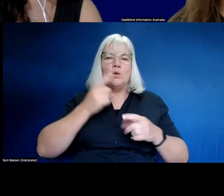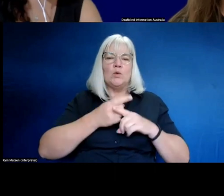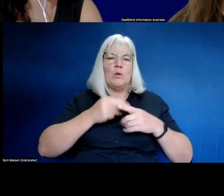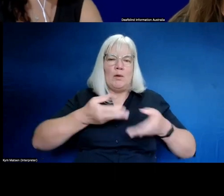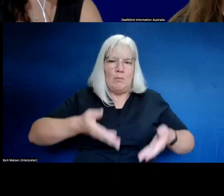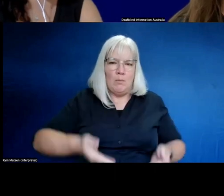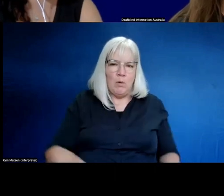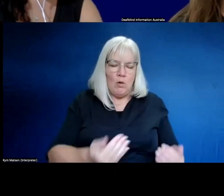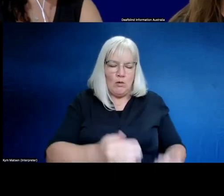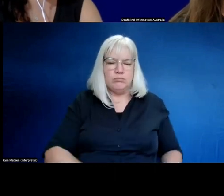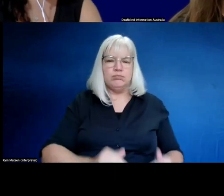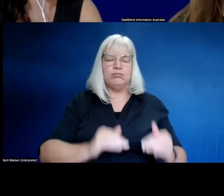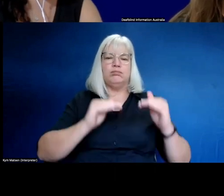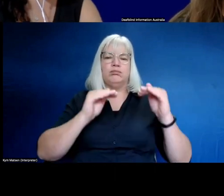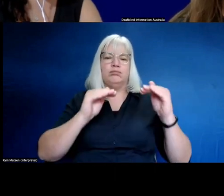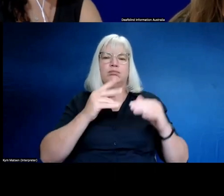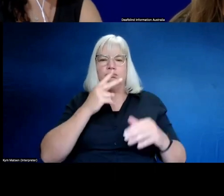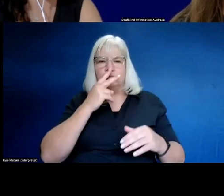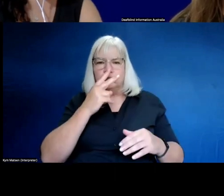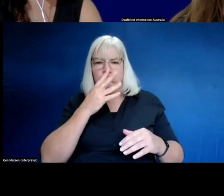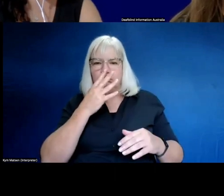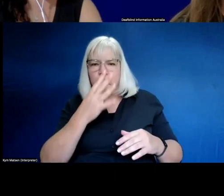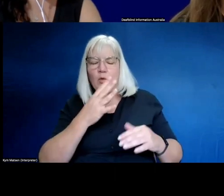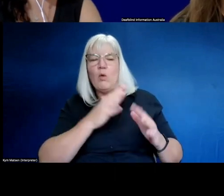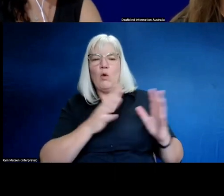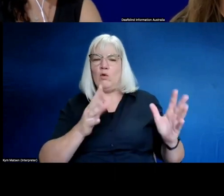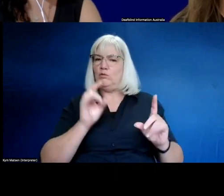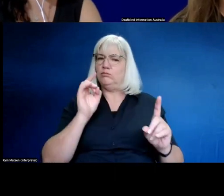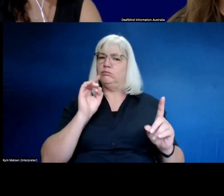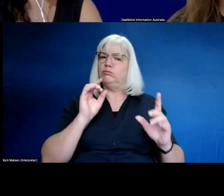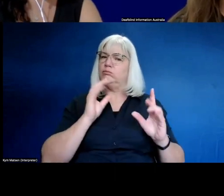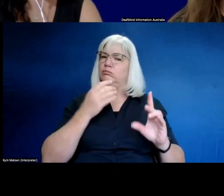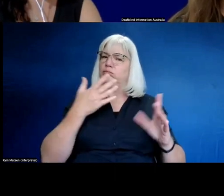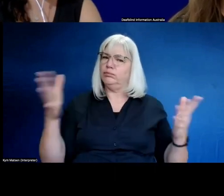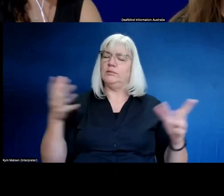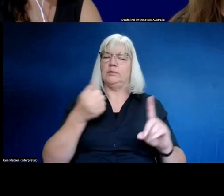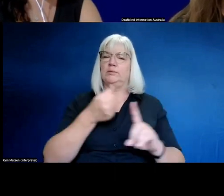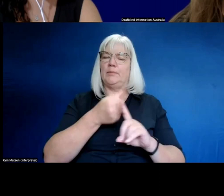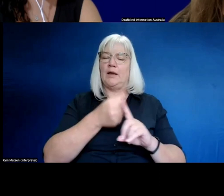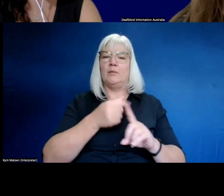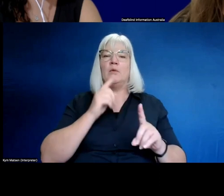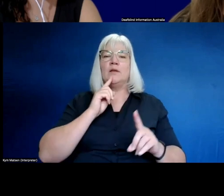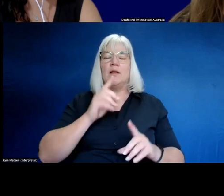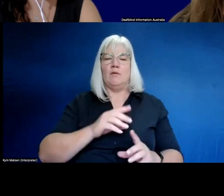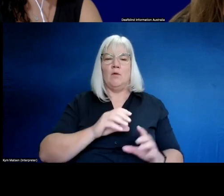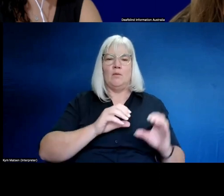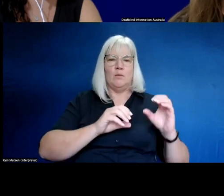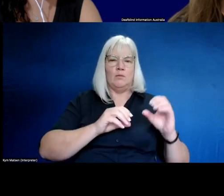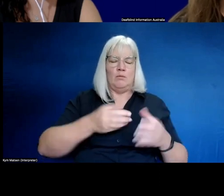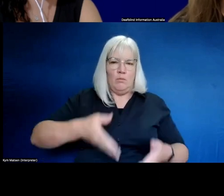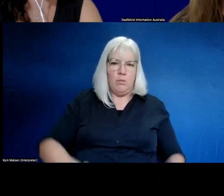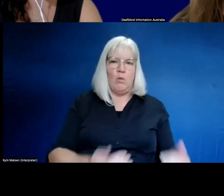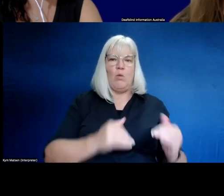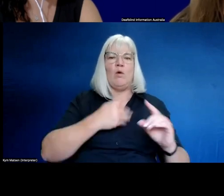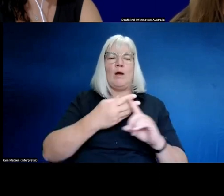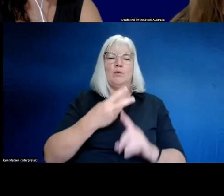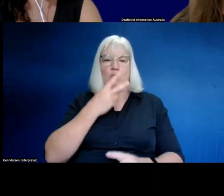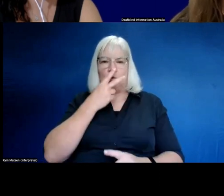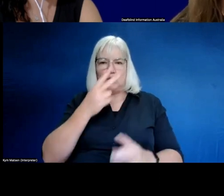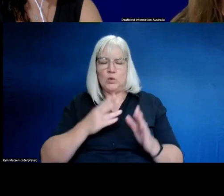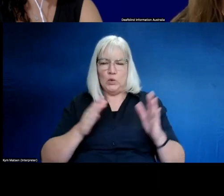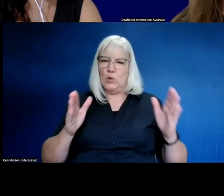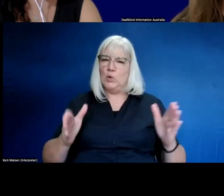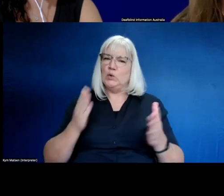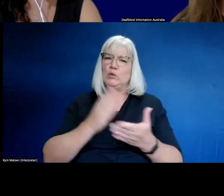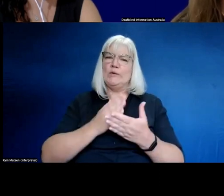You mentioned 0 to 24 months as being so important. If a child has been terribly ill and has missed that